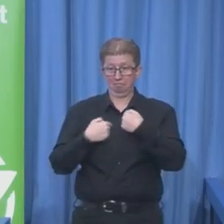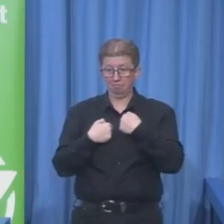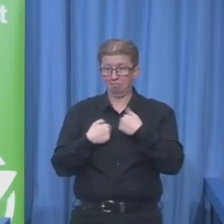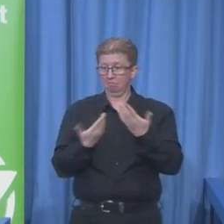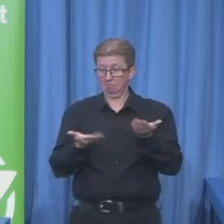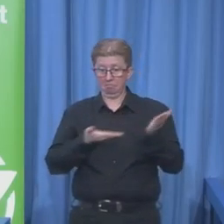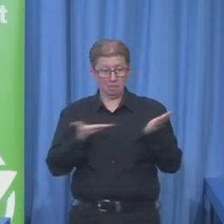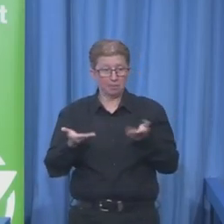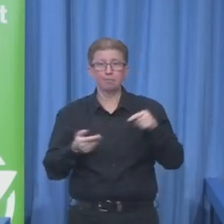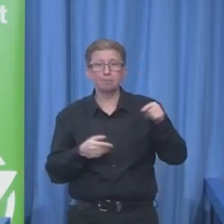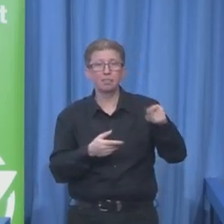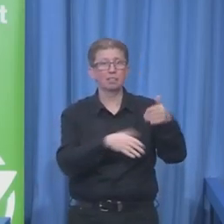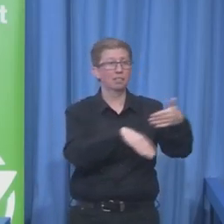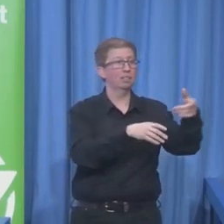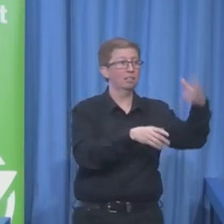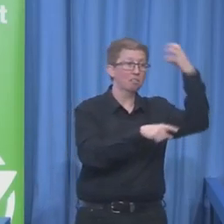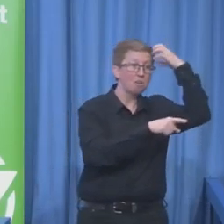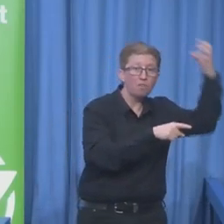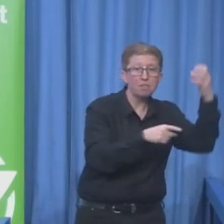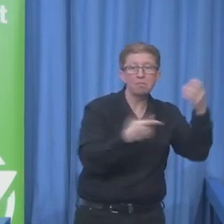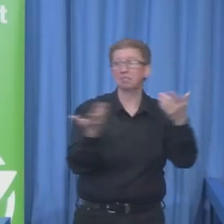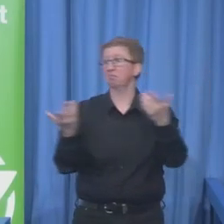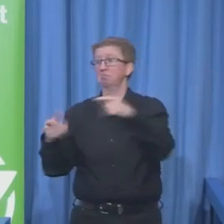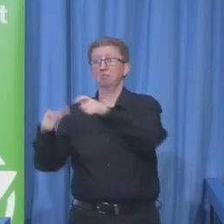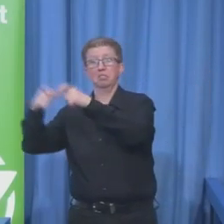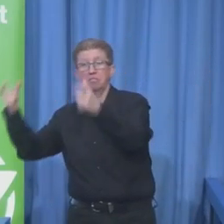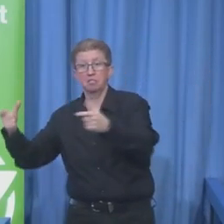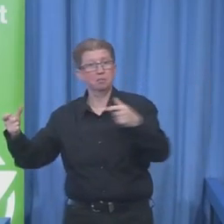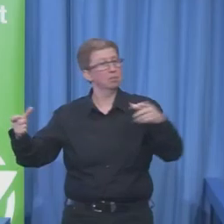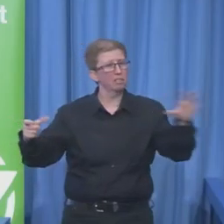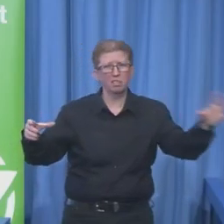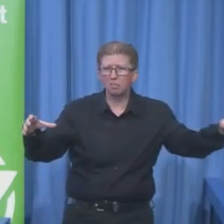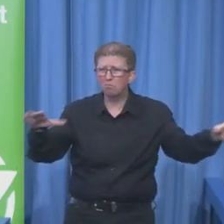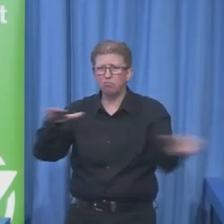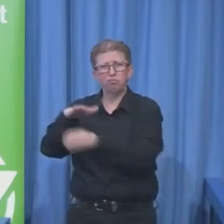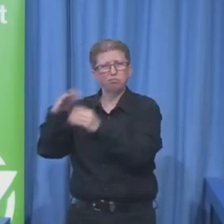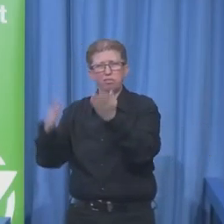variety of inclusive work opportunities in the community.